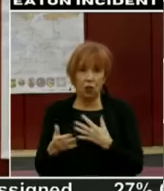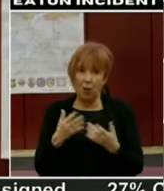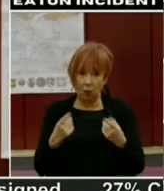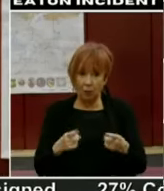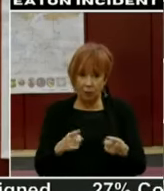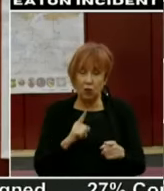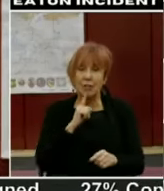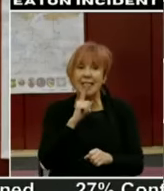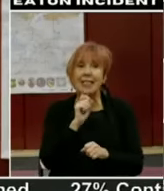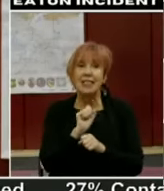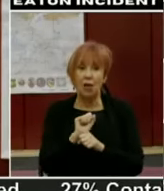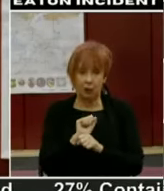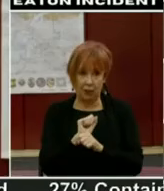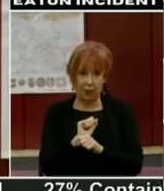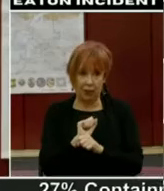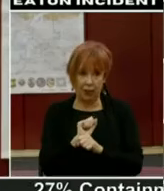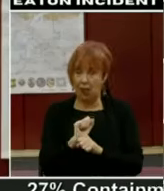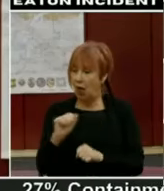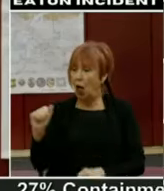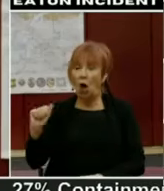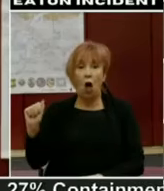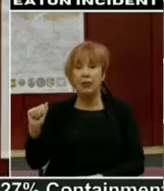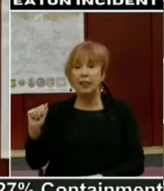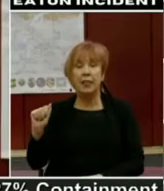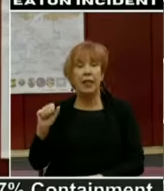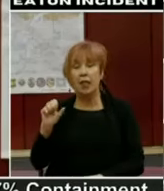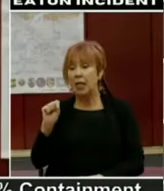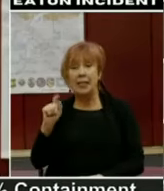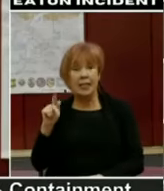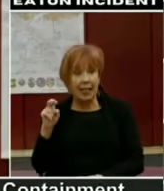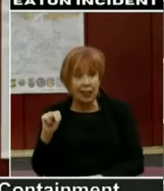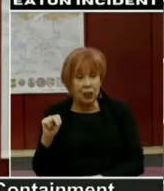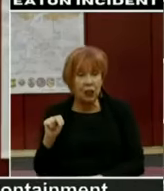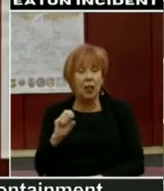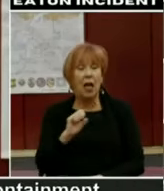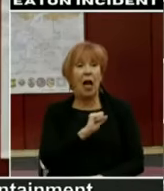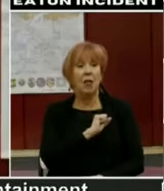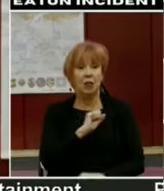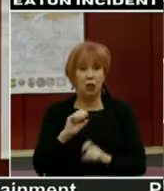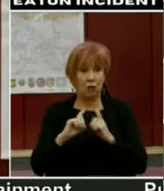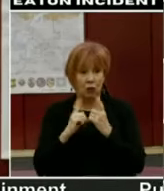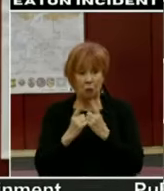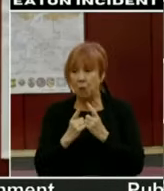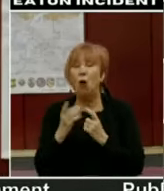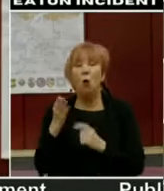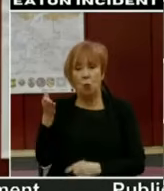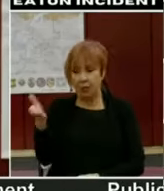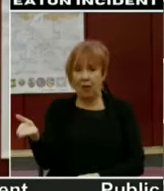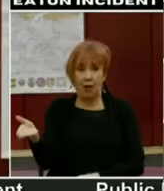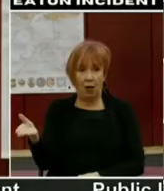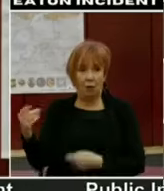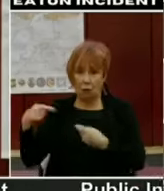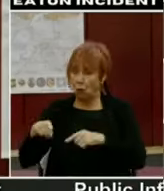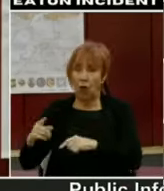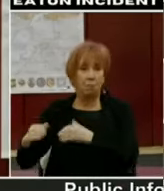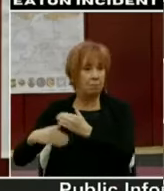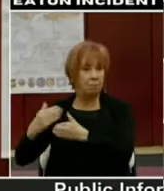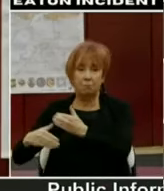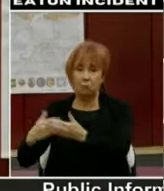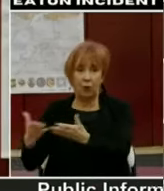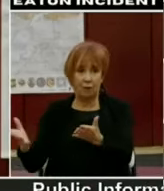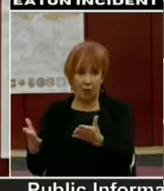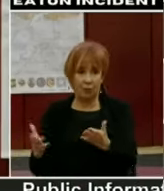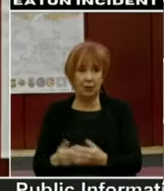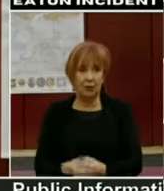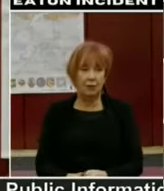definitely, Altadena Station and the Sheriff's Department will be there throughout this whole situation. Thank